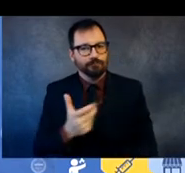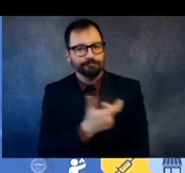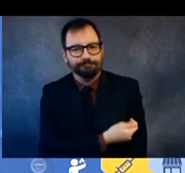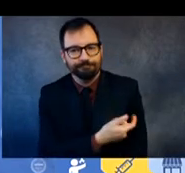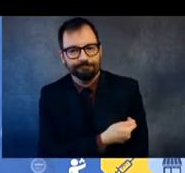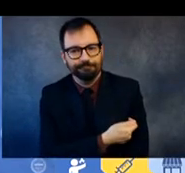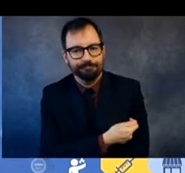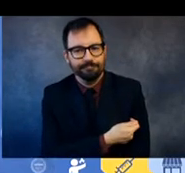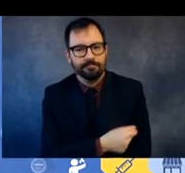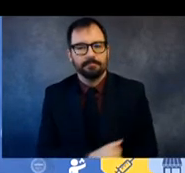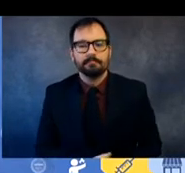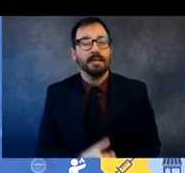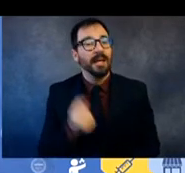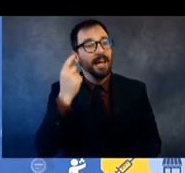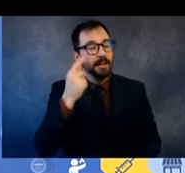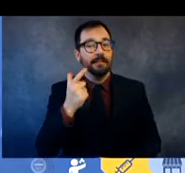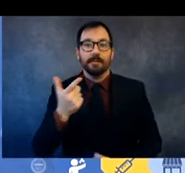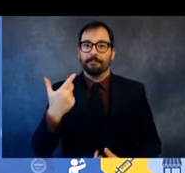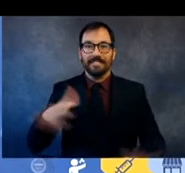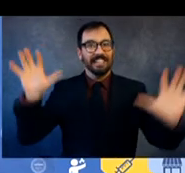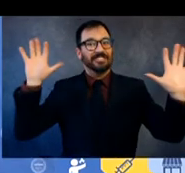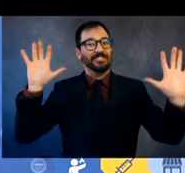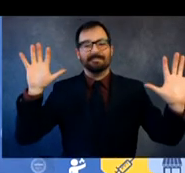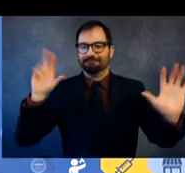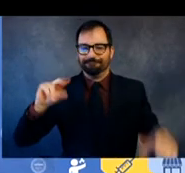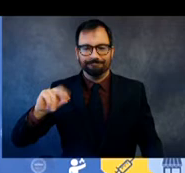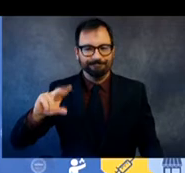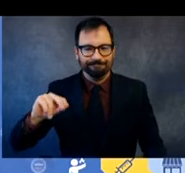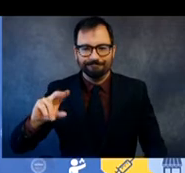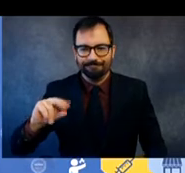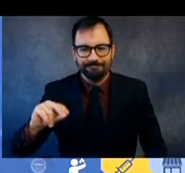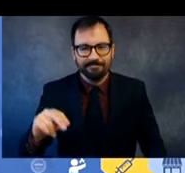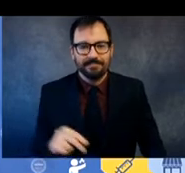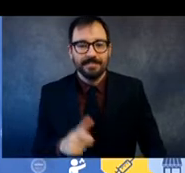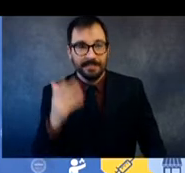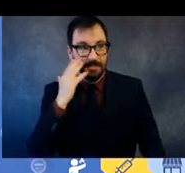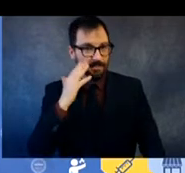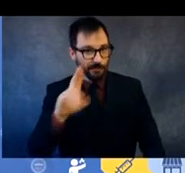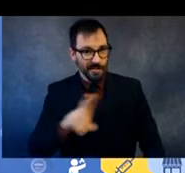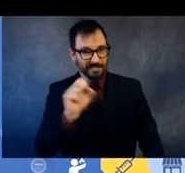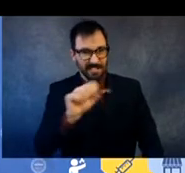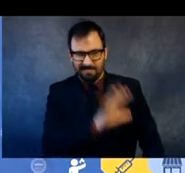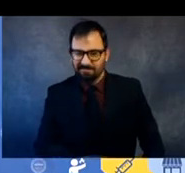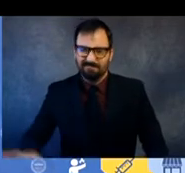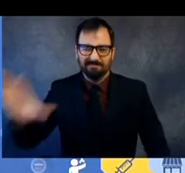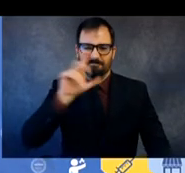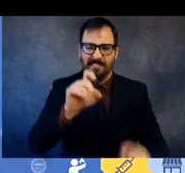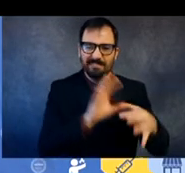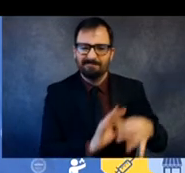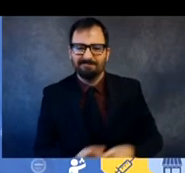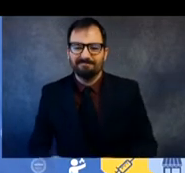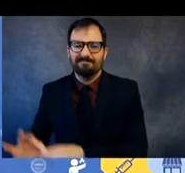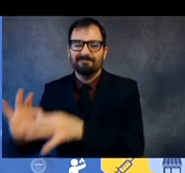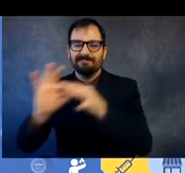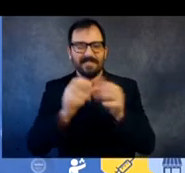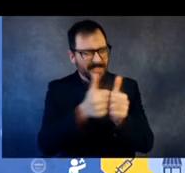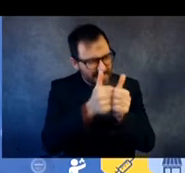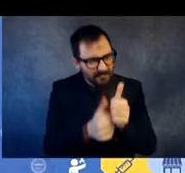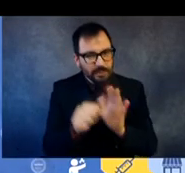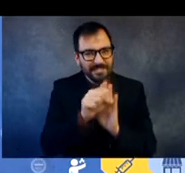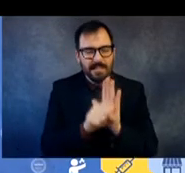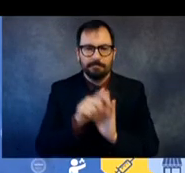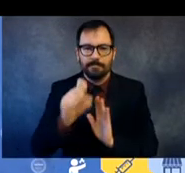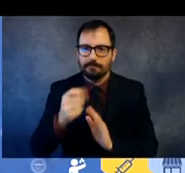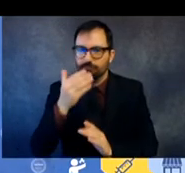it doesn't end there, right? You know, so this is a national effort. We've got to make sure every state is in a good